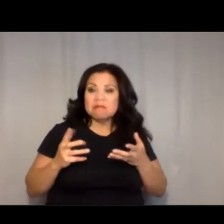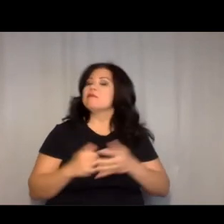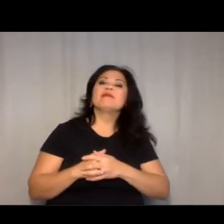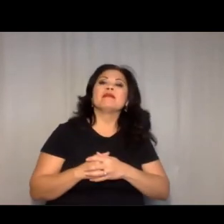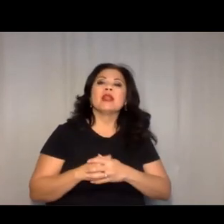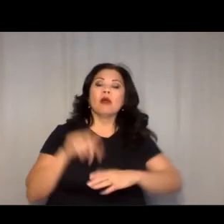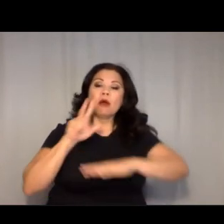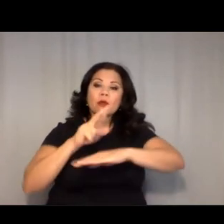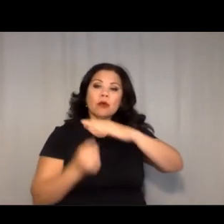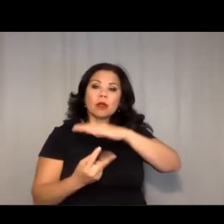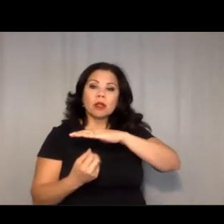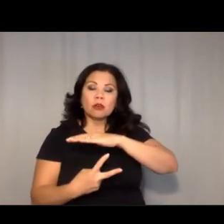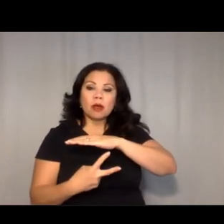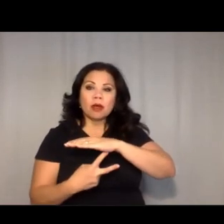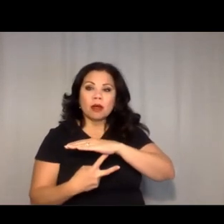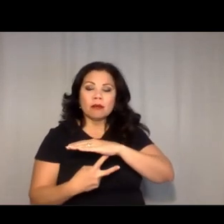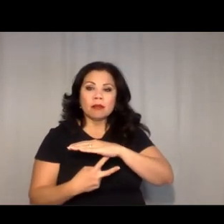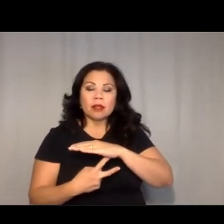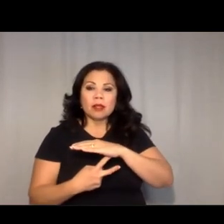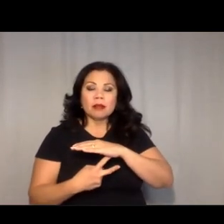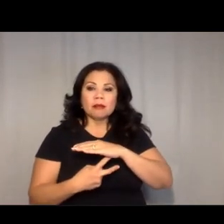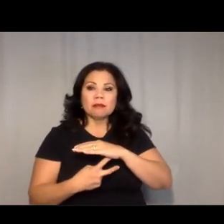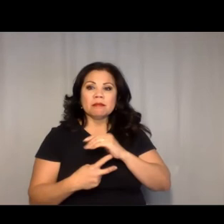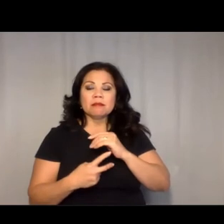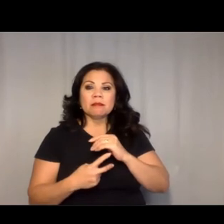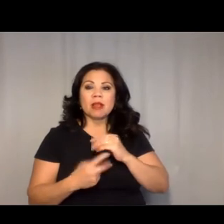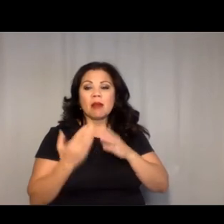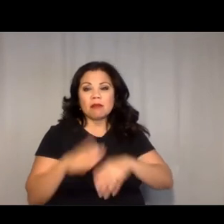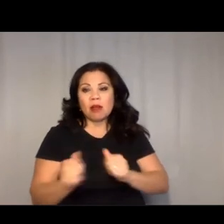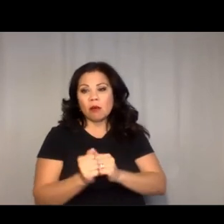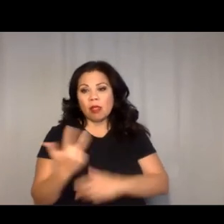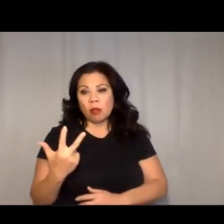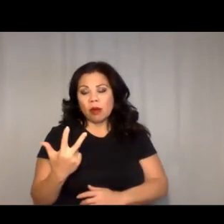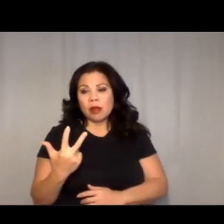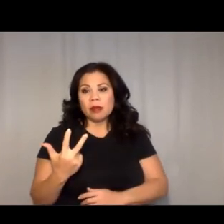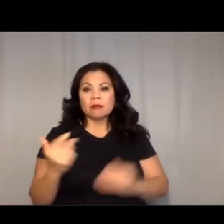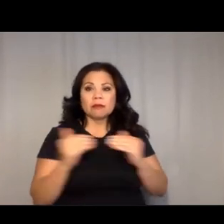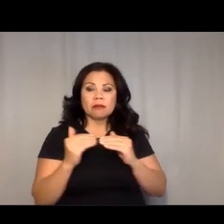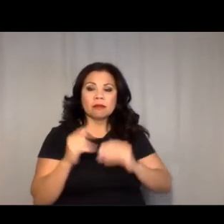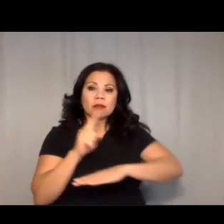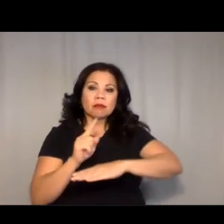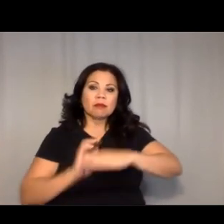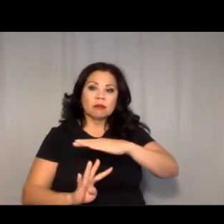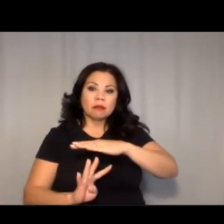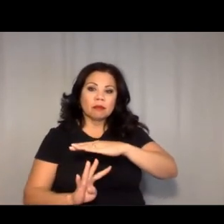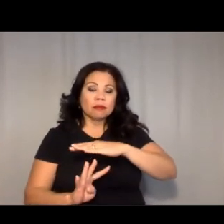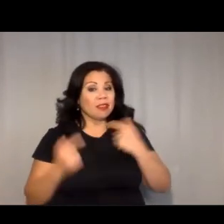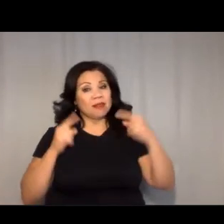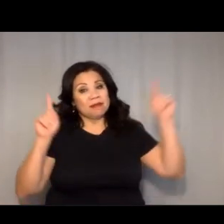twelfths. The biggest one they have in common is 3. So then that makes 1/4. And